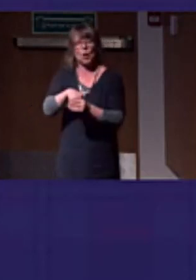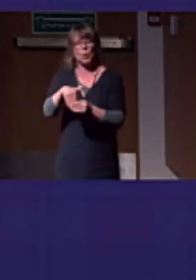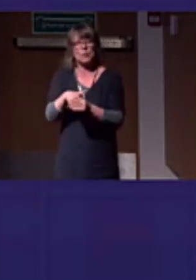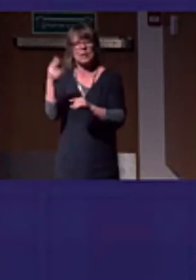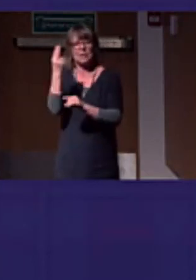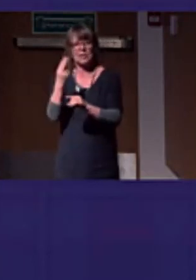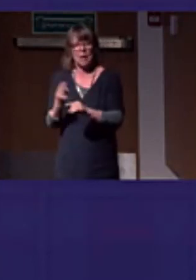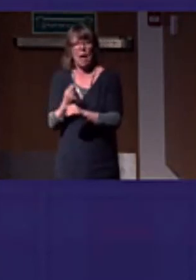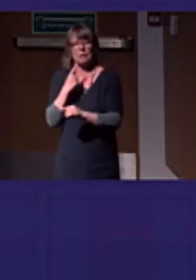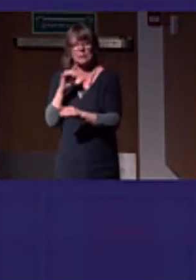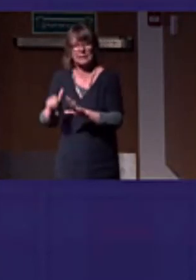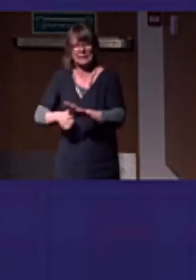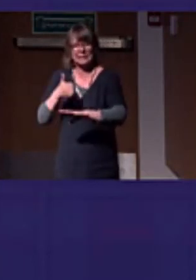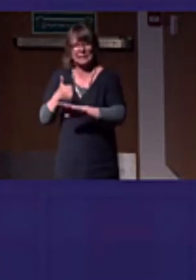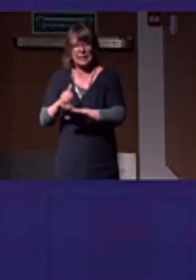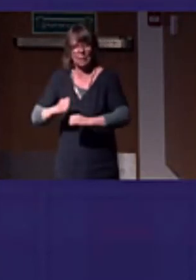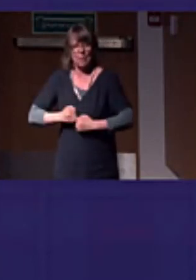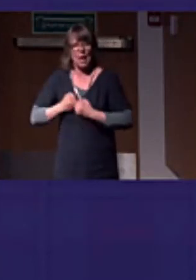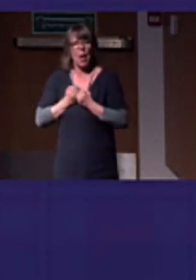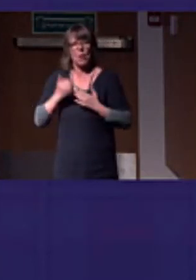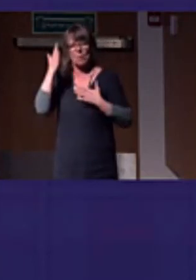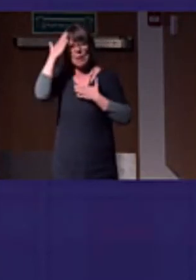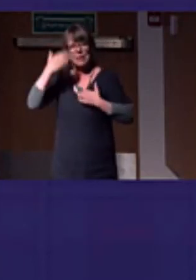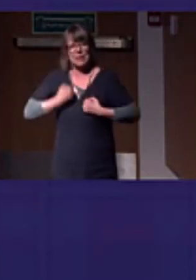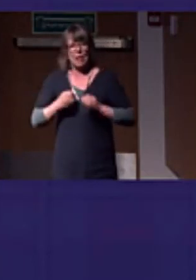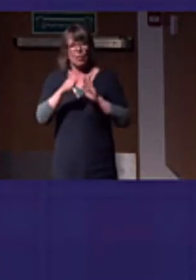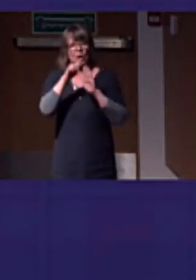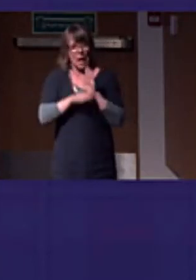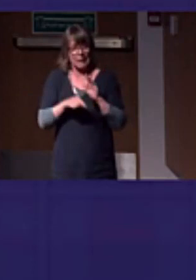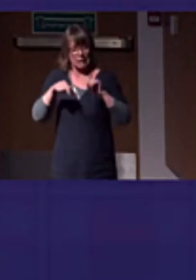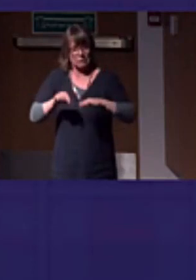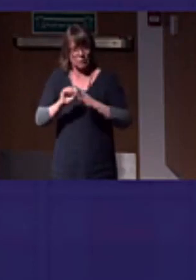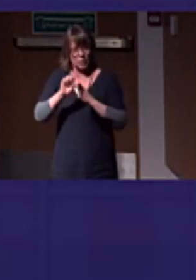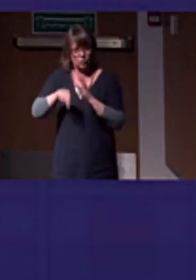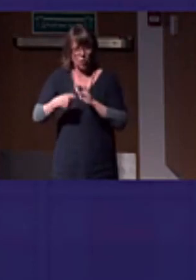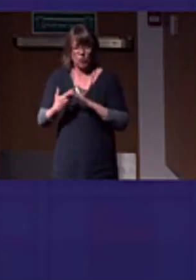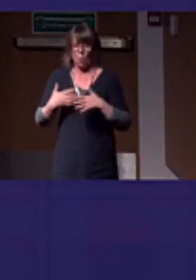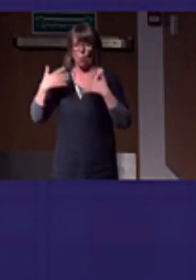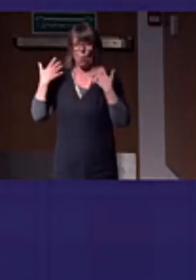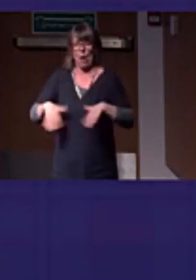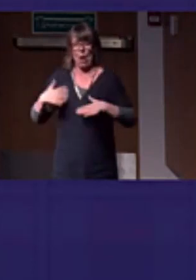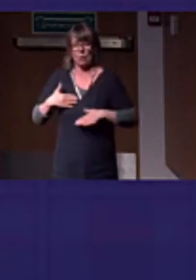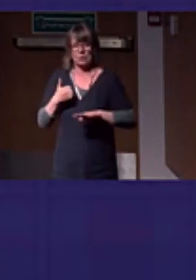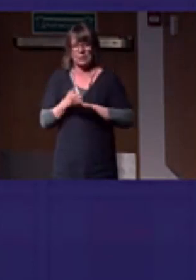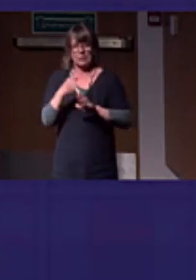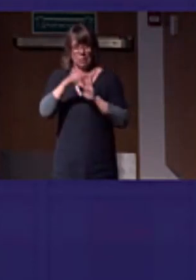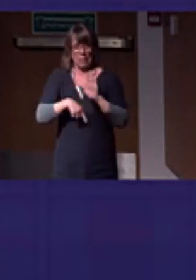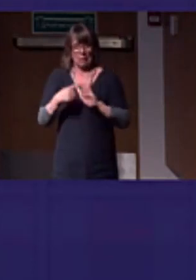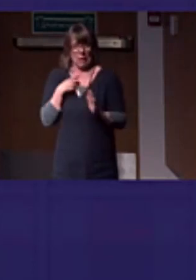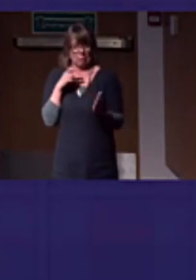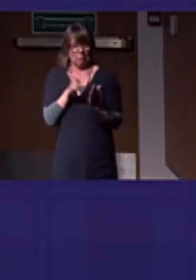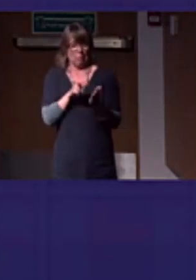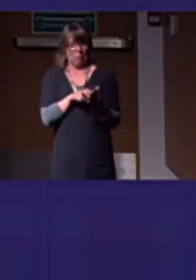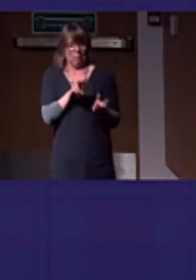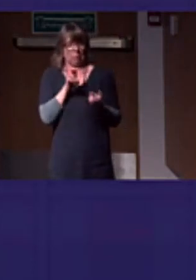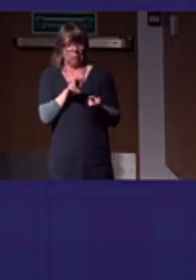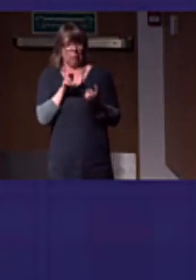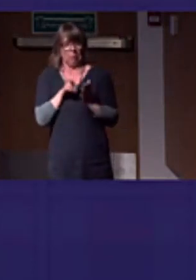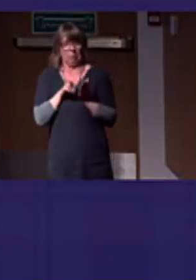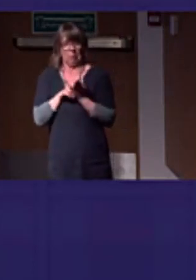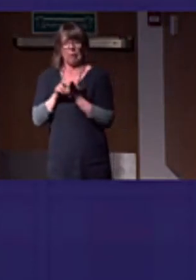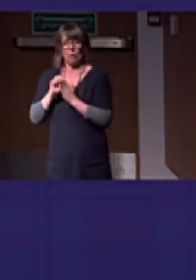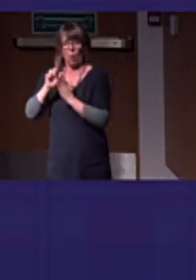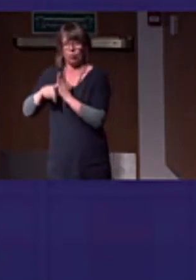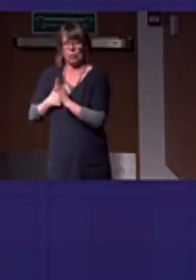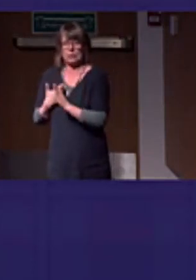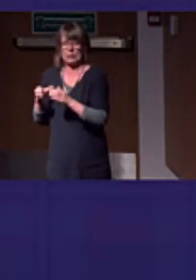And he implemented our mental health guidelines into his project. And he did it so well that I'm like taking notes for our product teams, like you need to